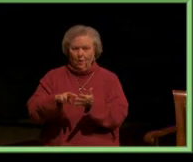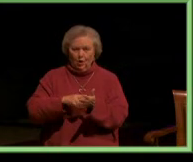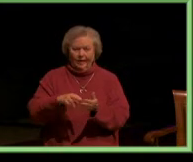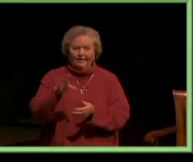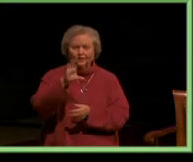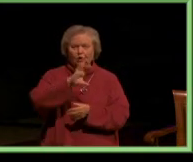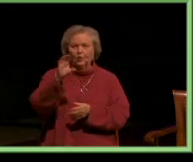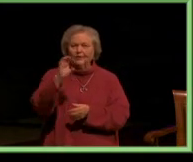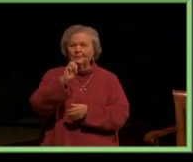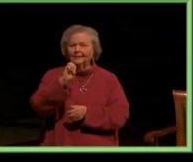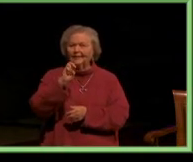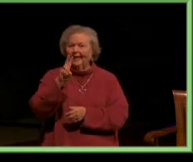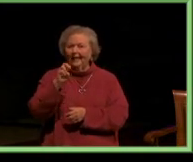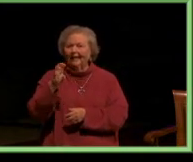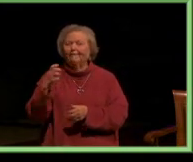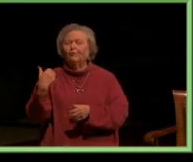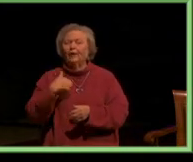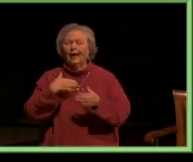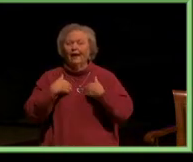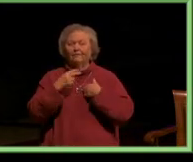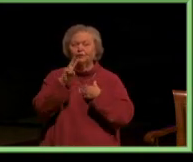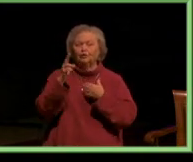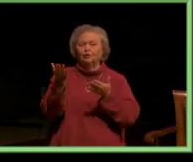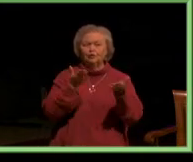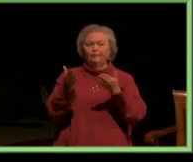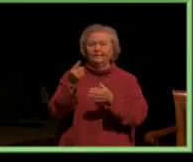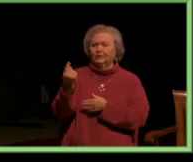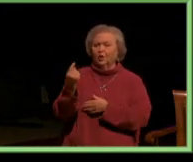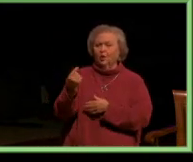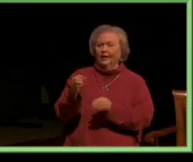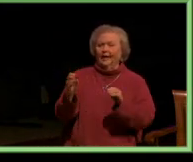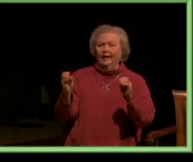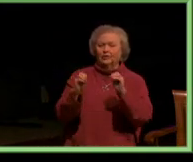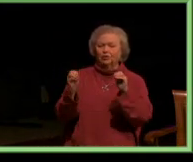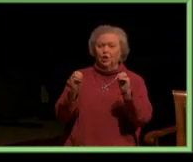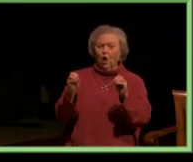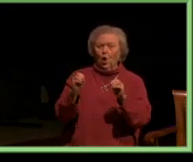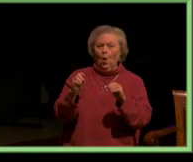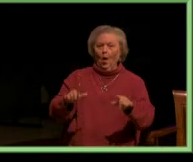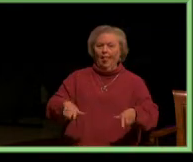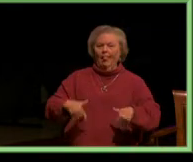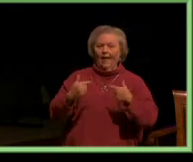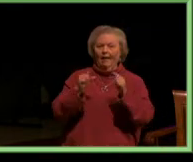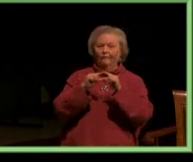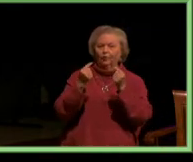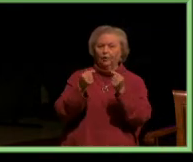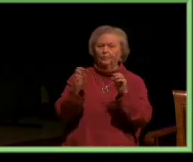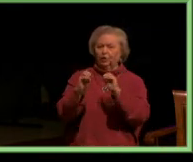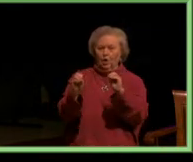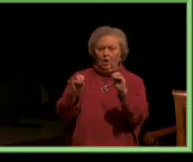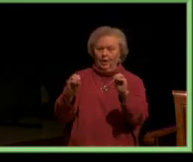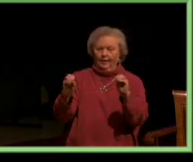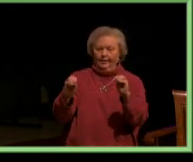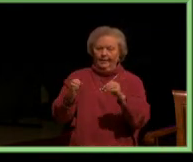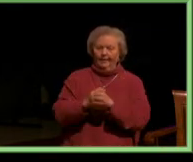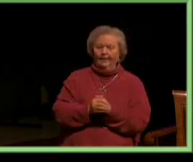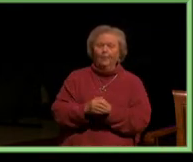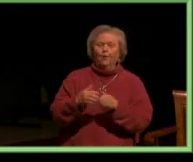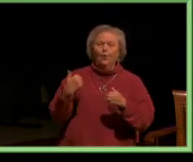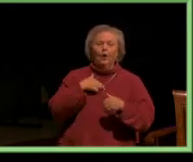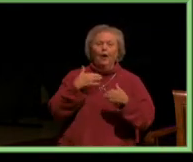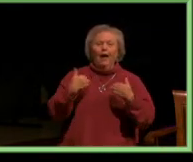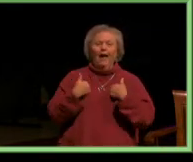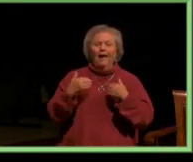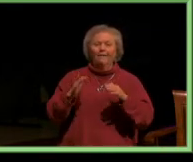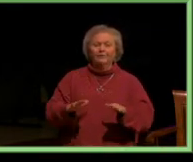at 9 and 10:30 a.m. Life groups will not meet, including Brushy Creek Kids. Childcare will be available for children 3